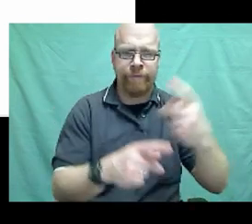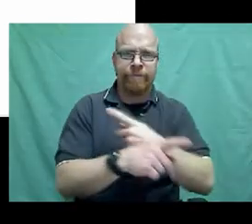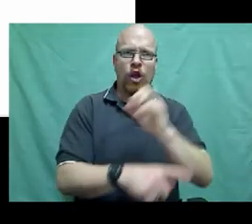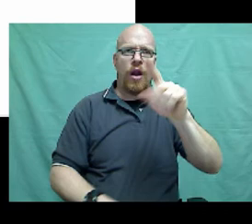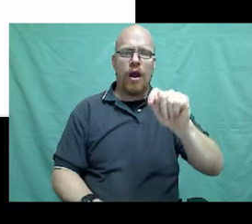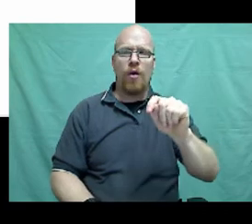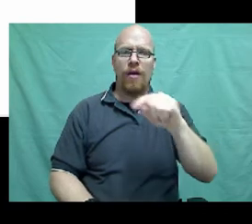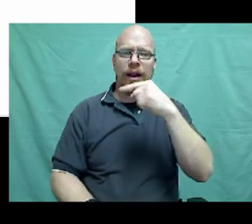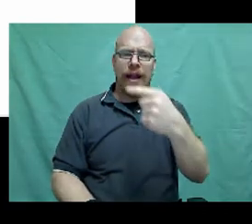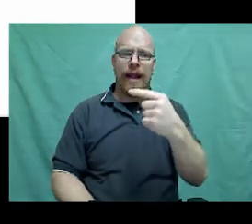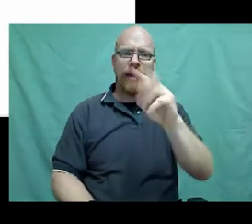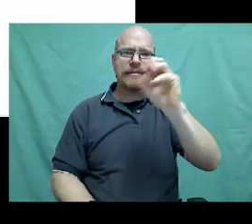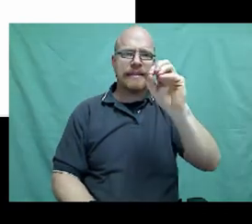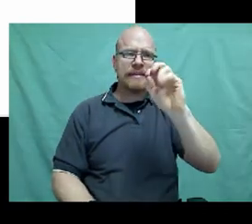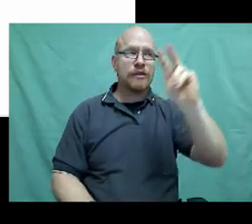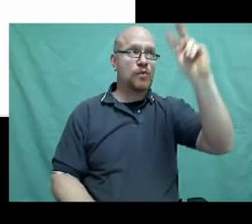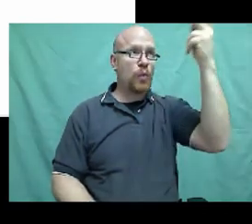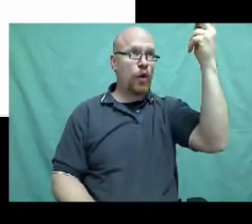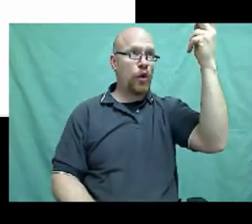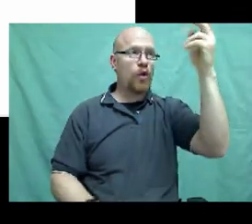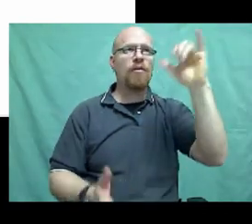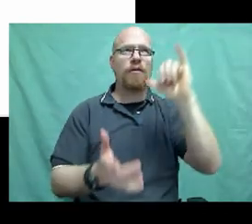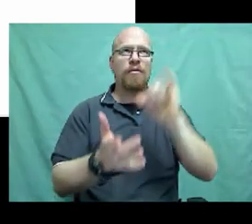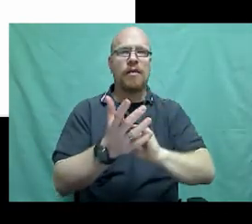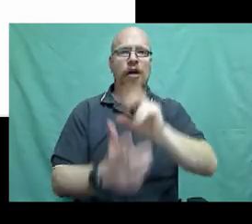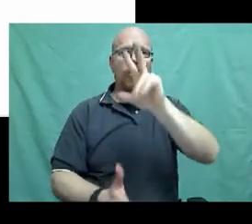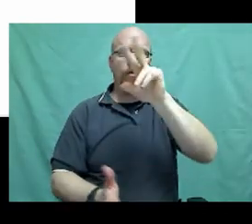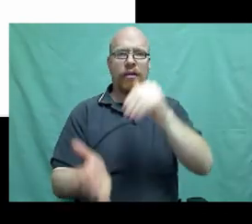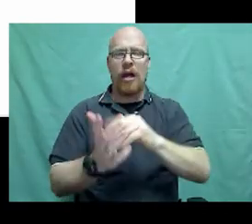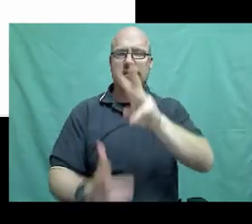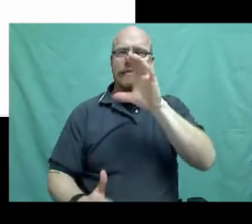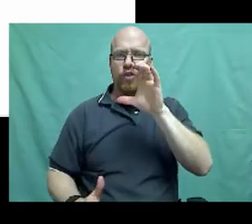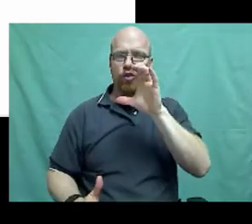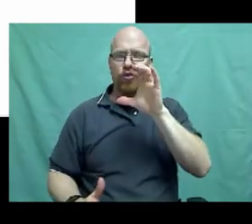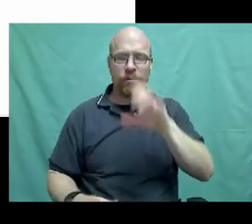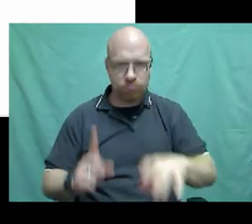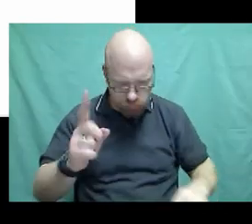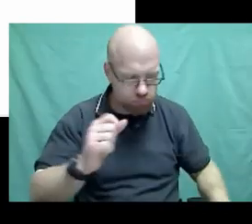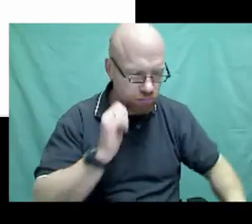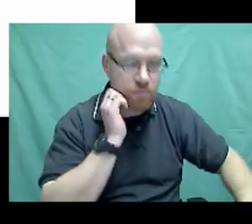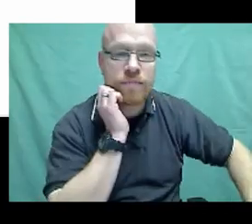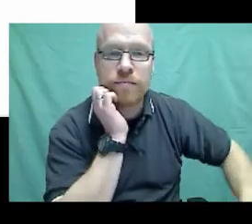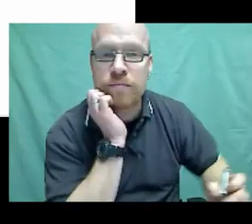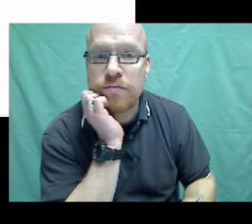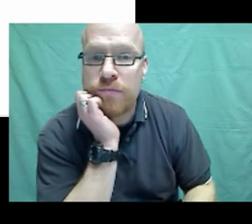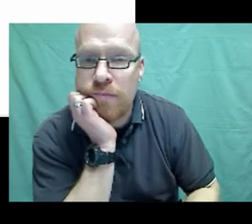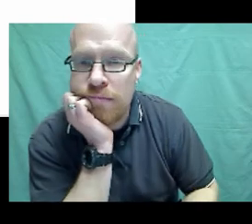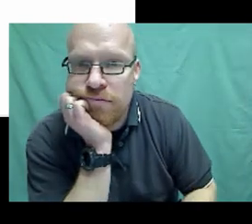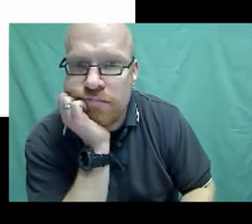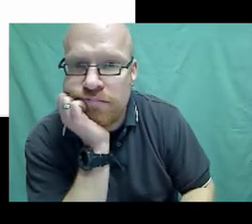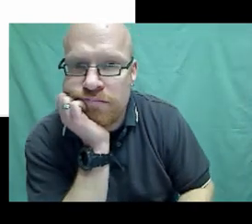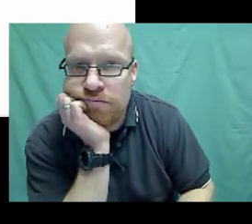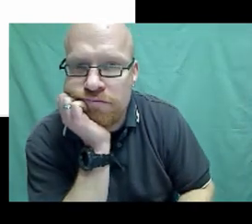So, negative 60 squared, that's 3,600. Okay, put that down.